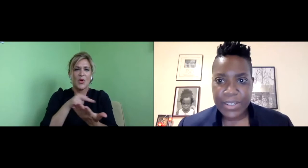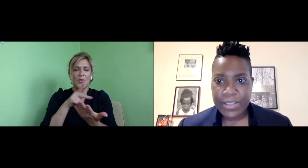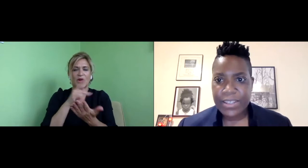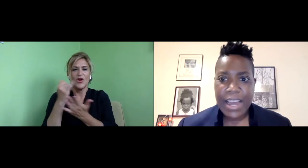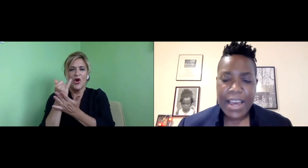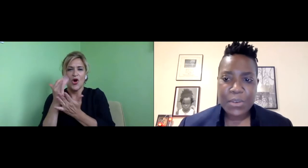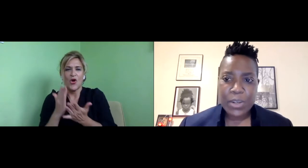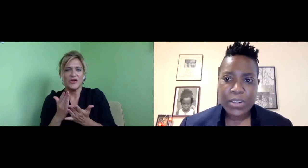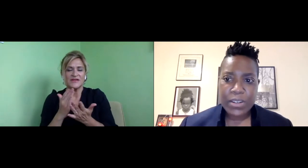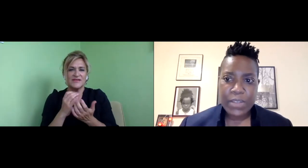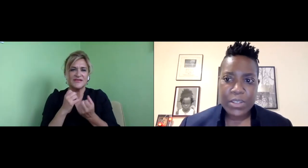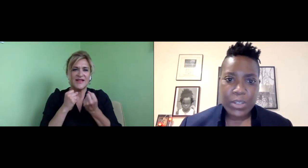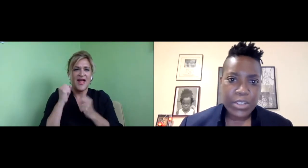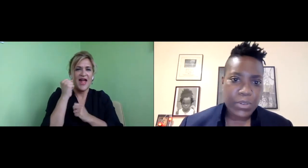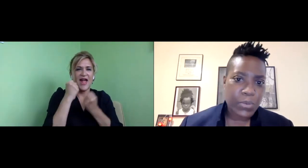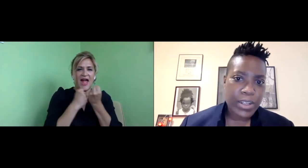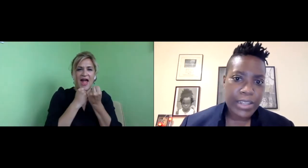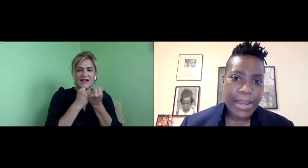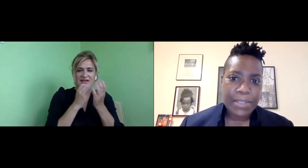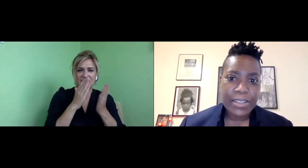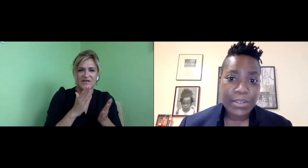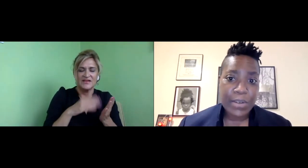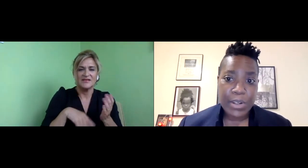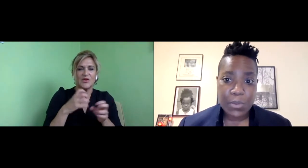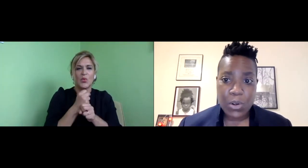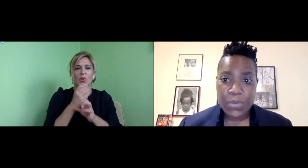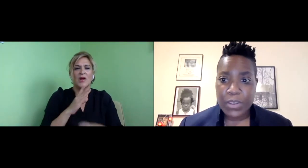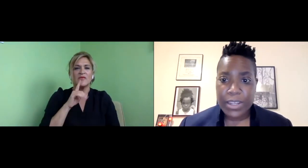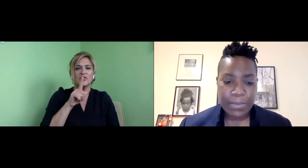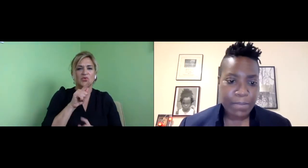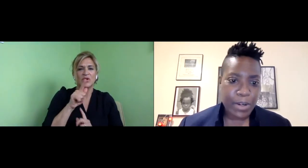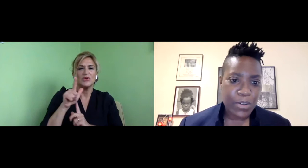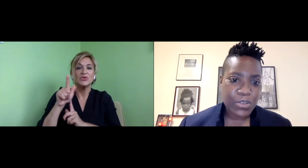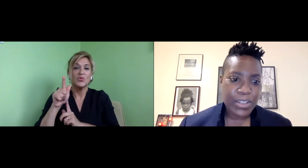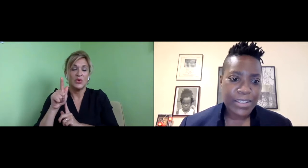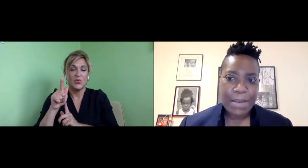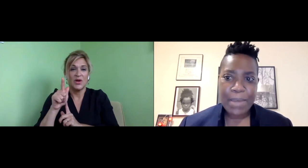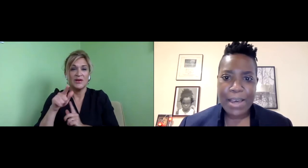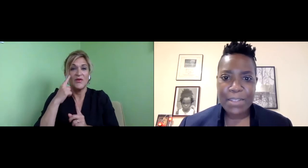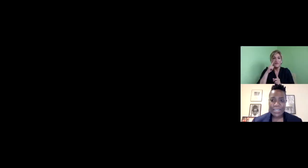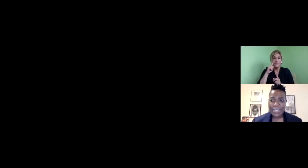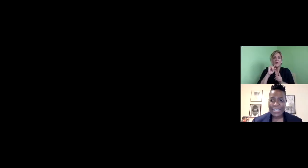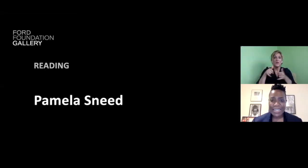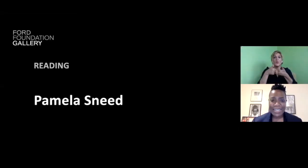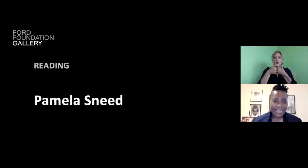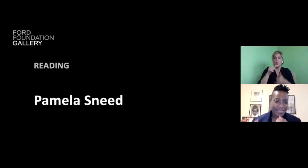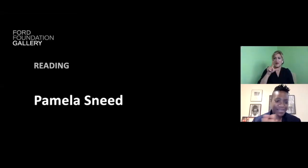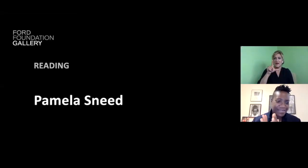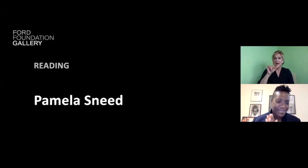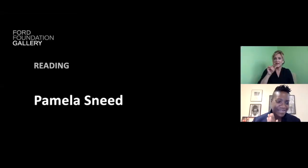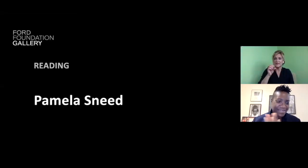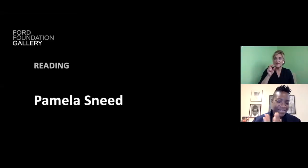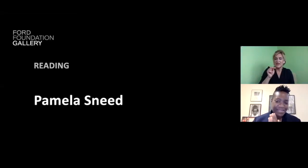activists, and the winner of the 2021 Lambda Literary Award for Lesbian Poetry, Pamela Sneed.